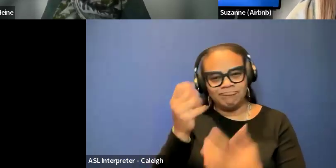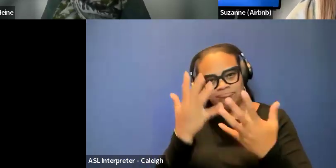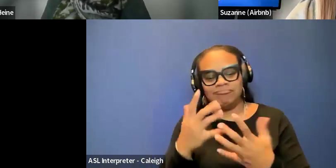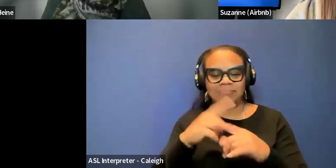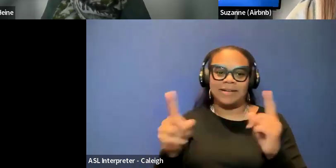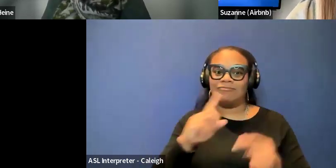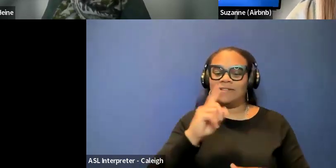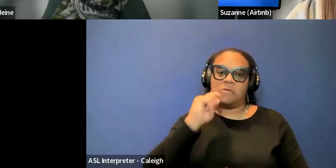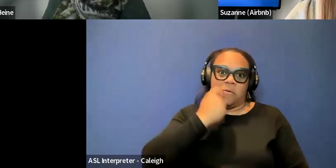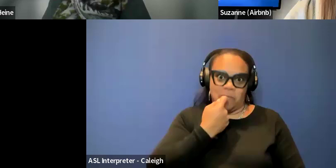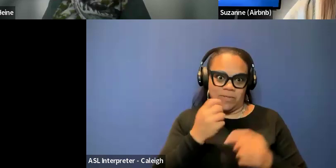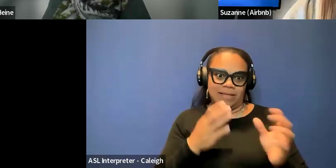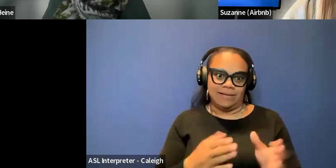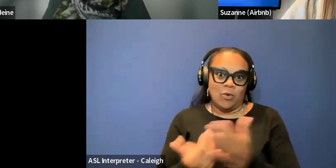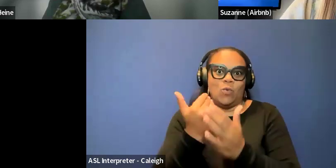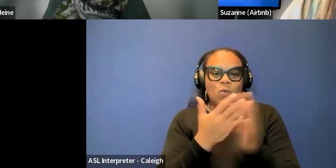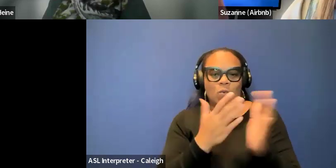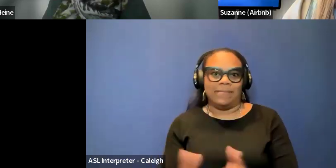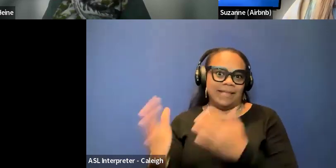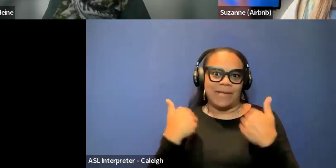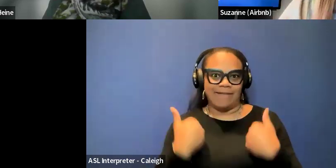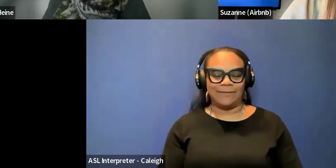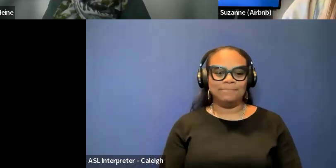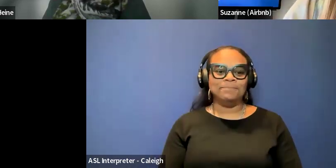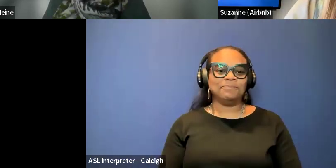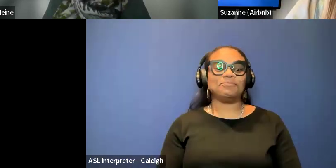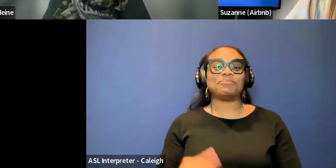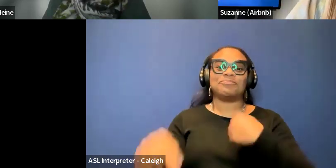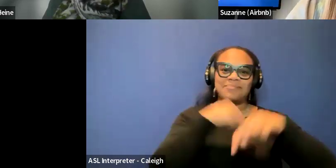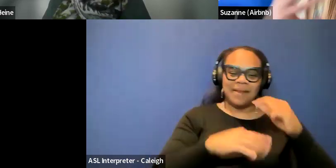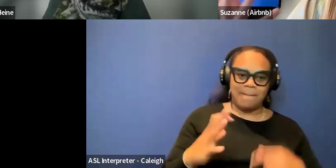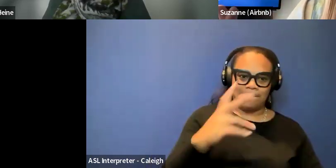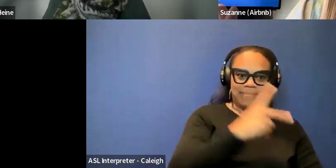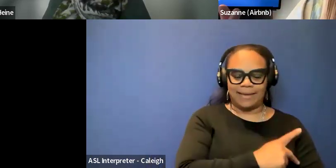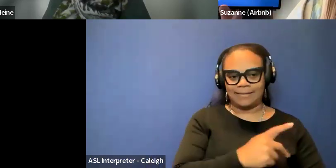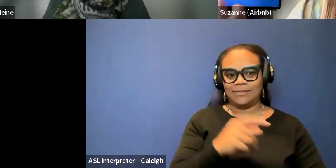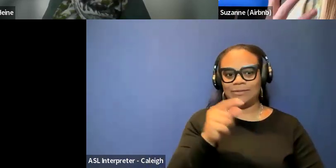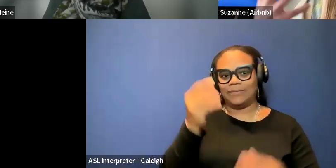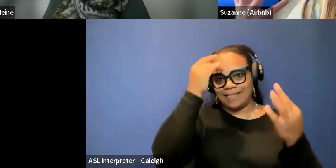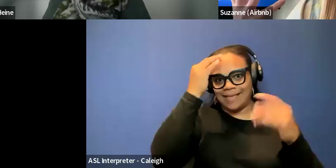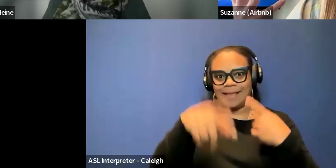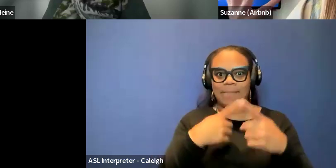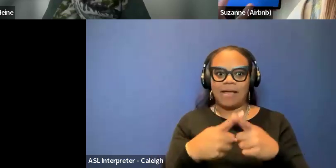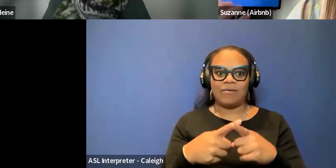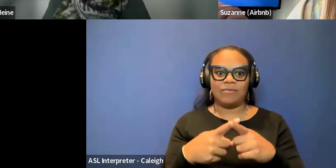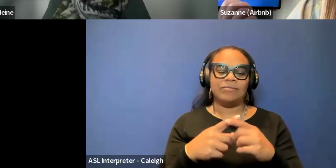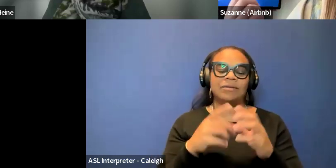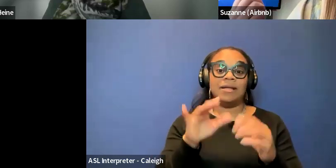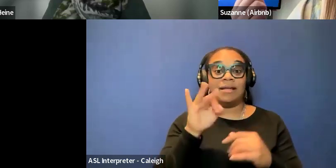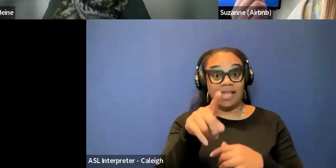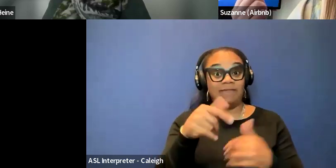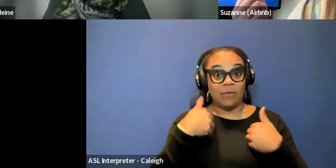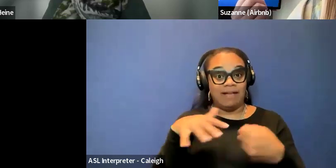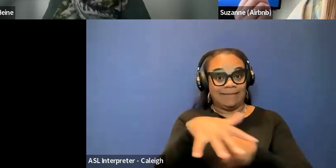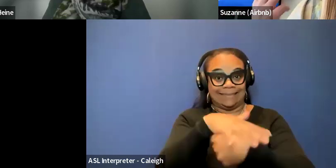is a really cool initiative that we have. And now going back into sort of thinking about, again, if you have your